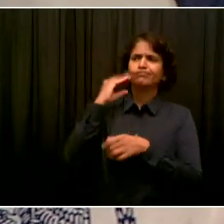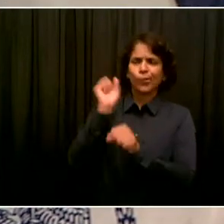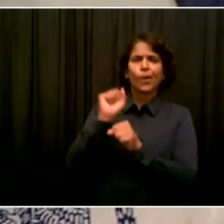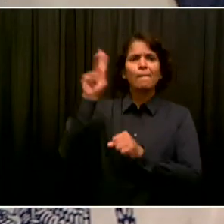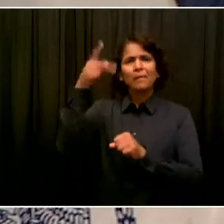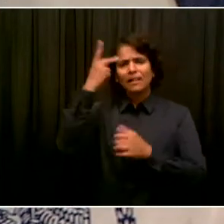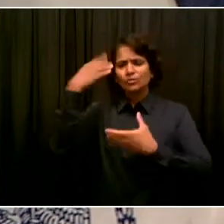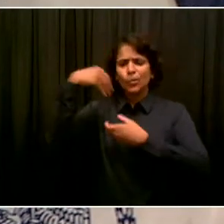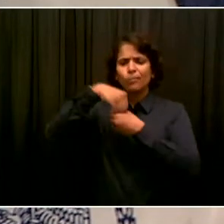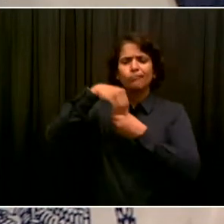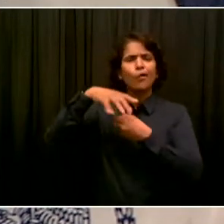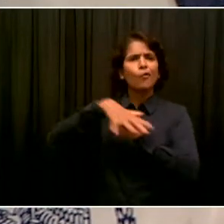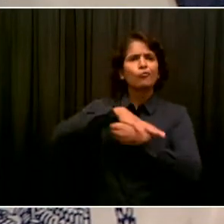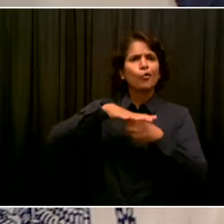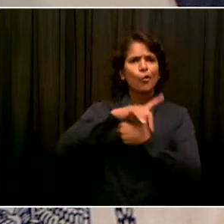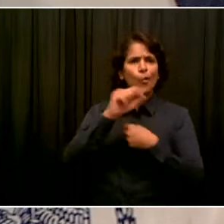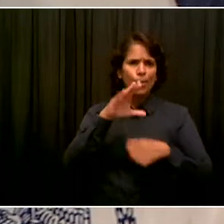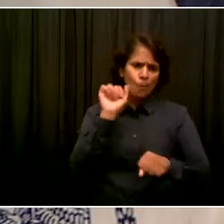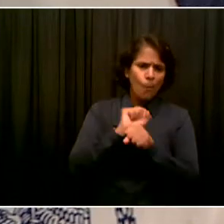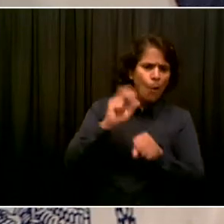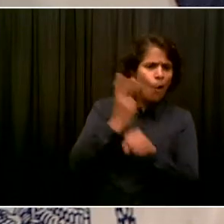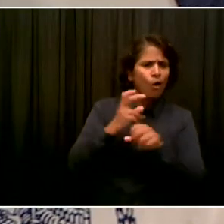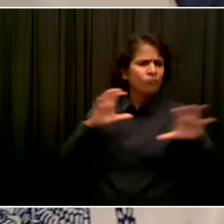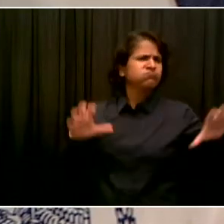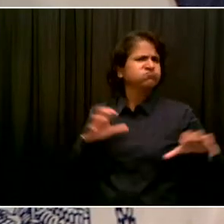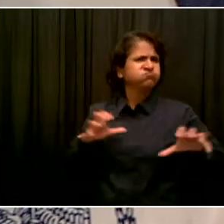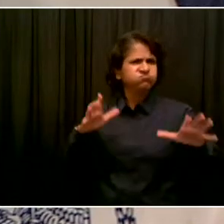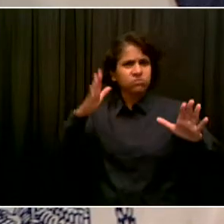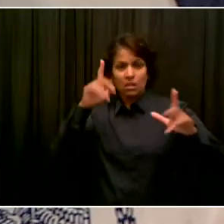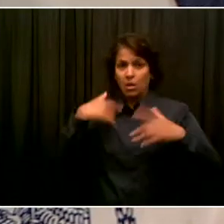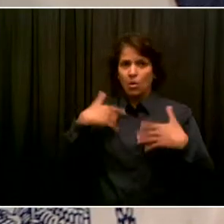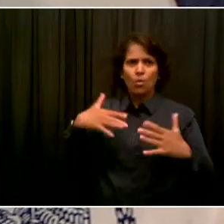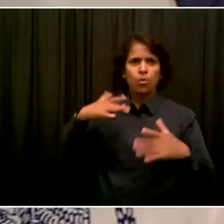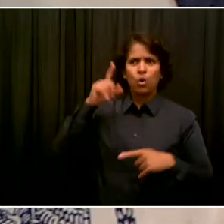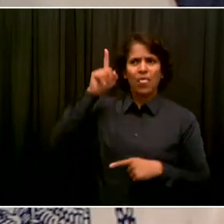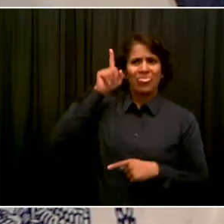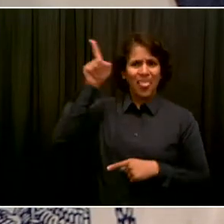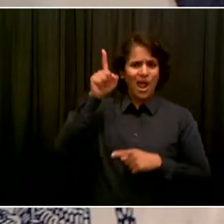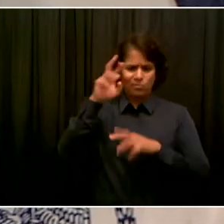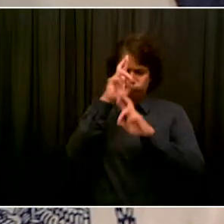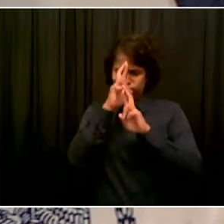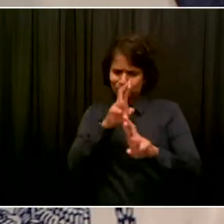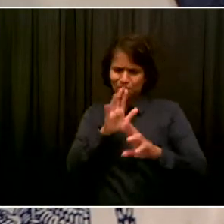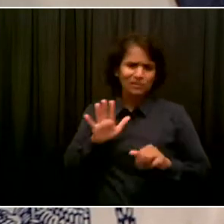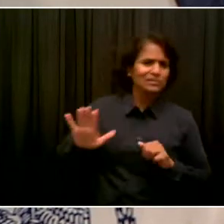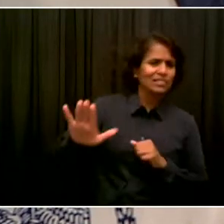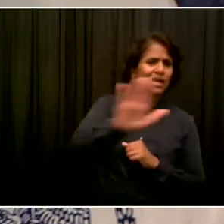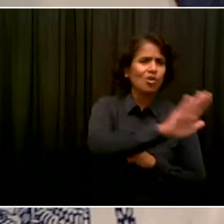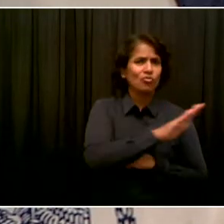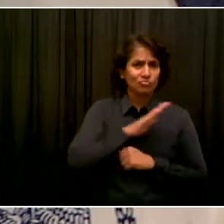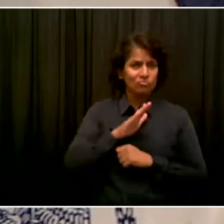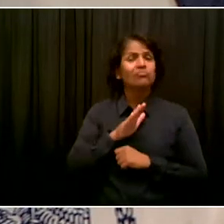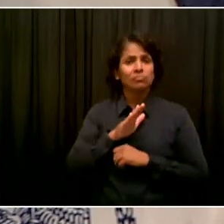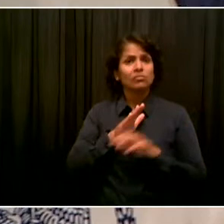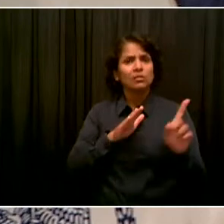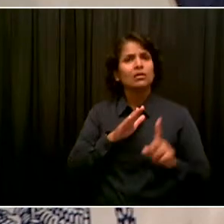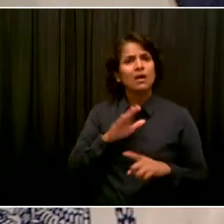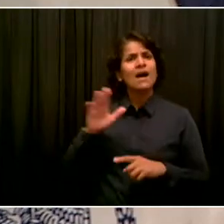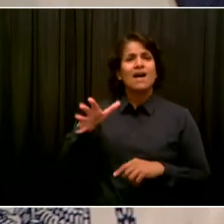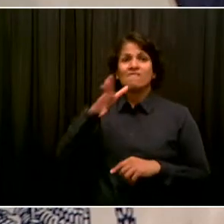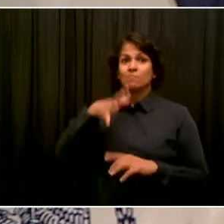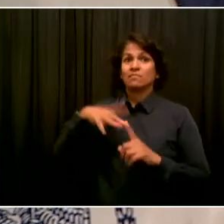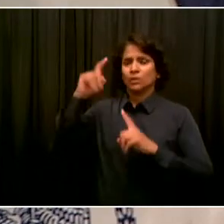town supervisors and mayors and understands the role that we play and actually wants to communicate and figure out what will work, which is very, very